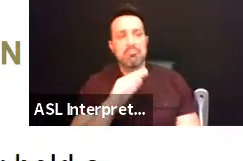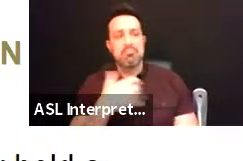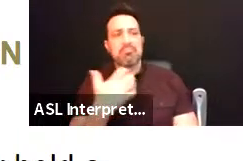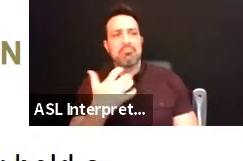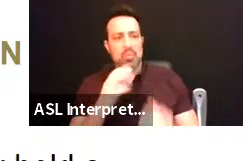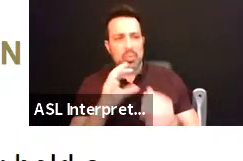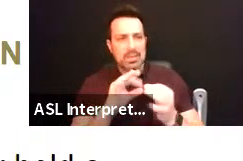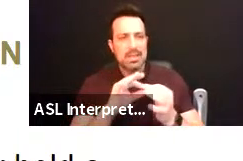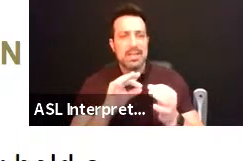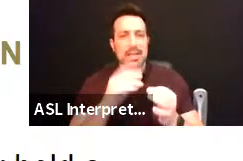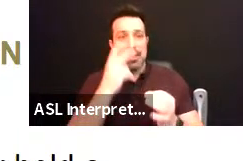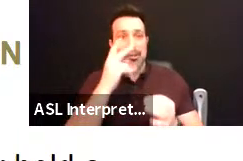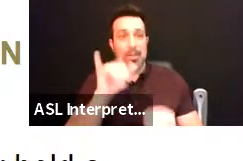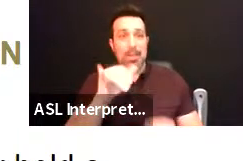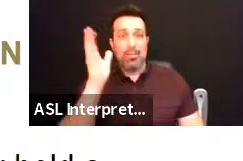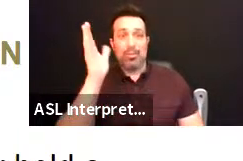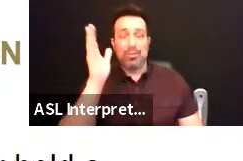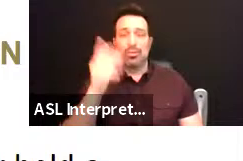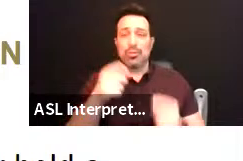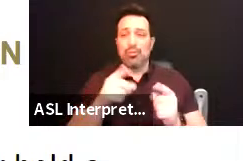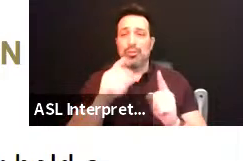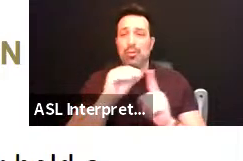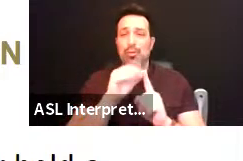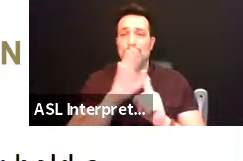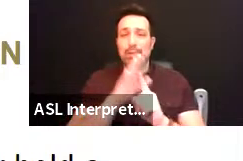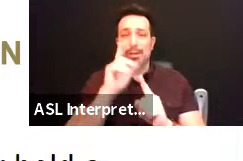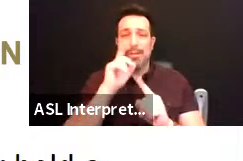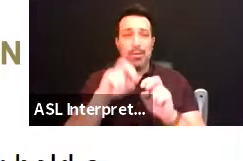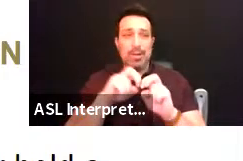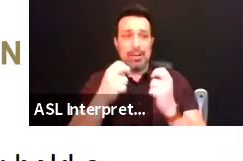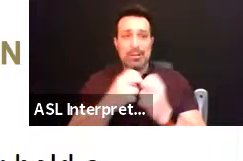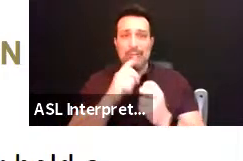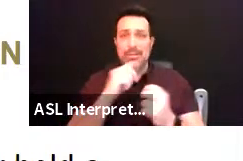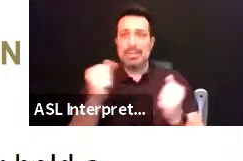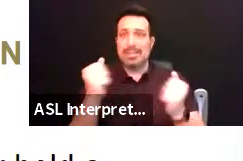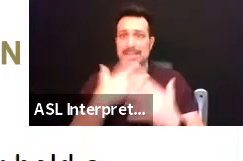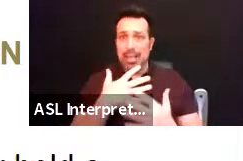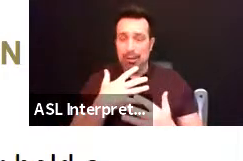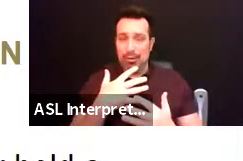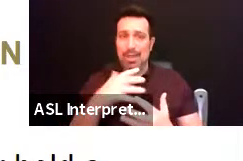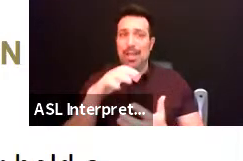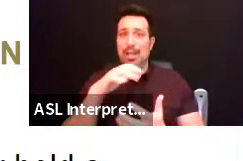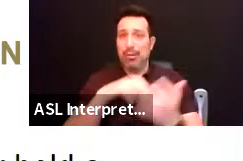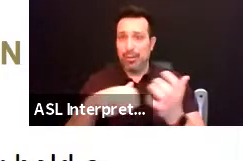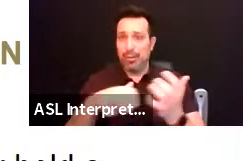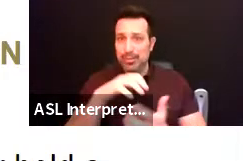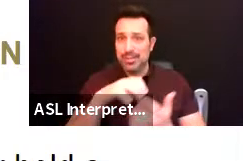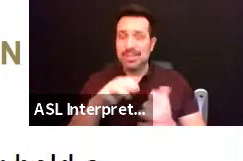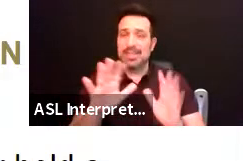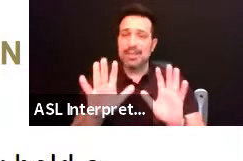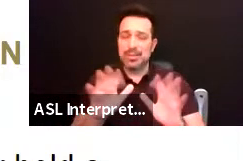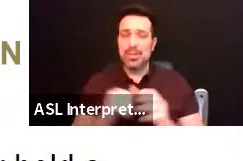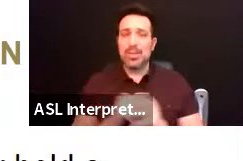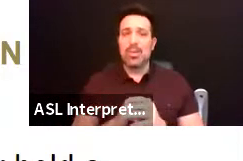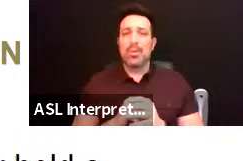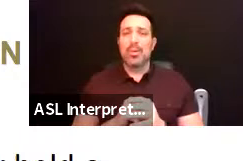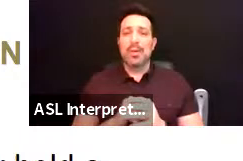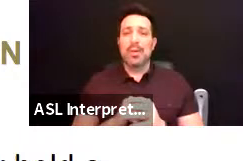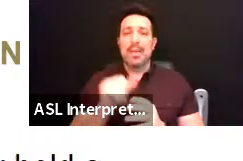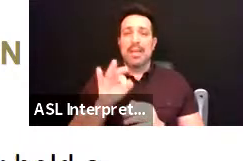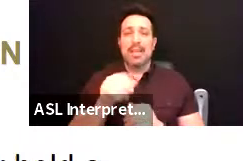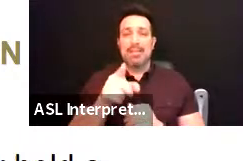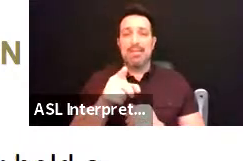when I saw this presentation during orientation for council, it's really scary and it's really confusing. So if you